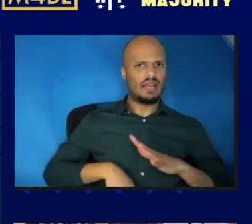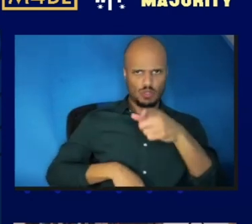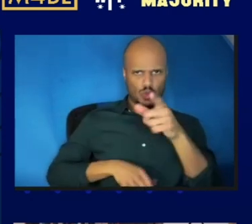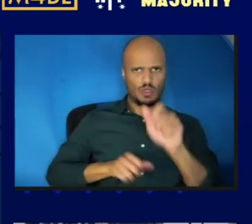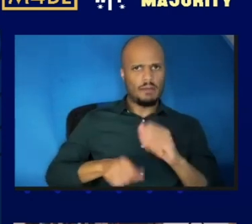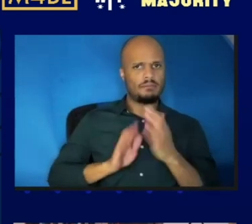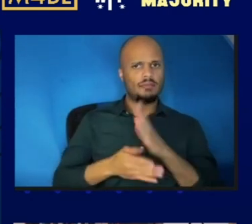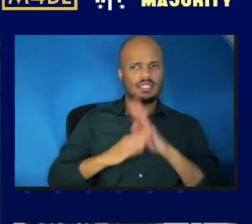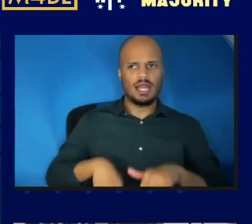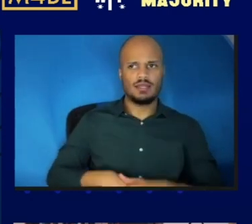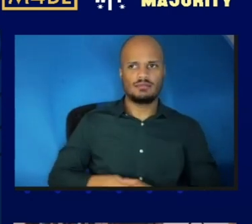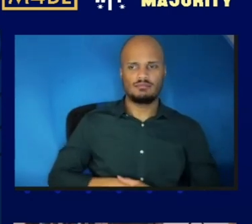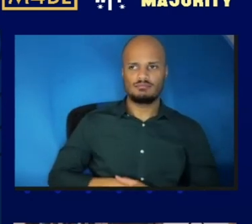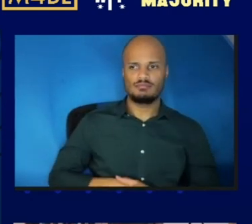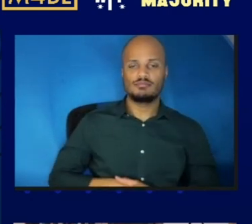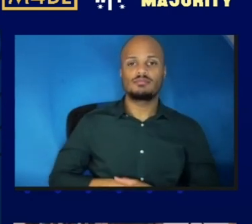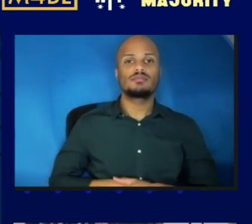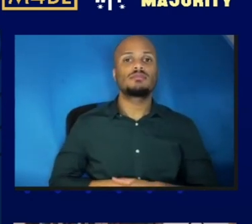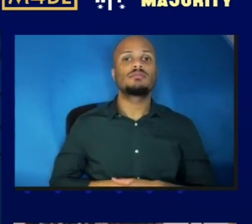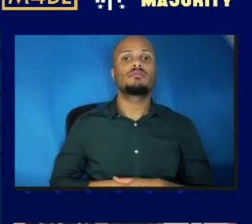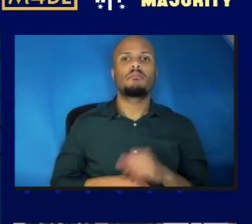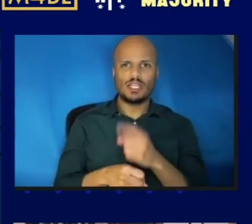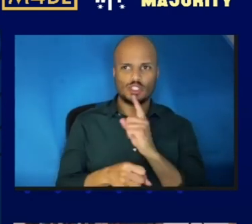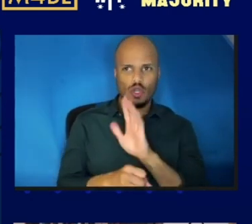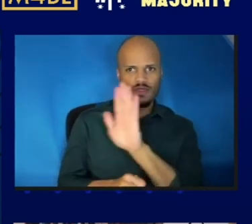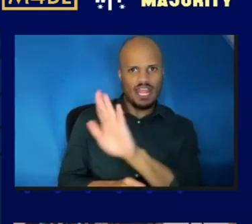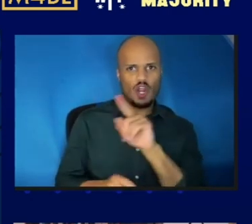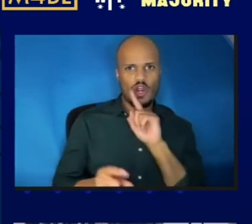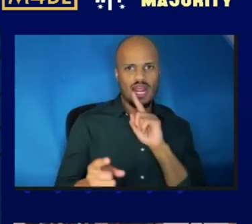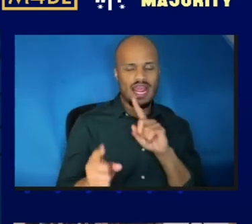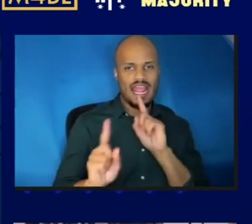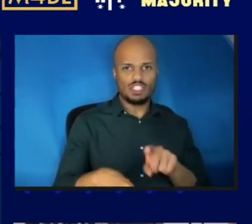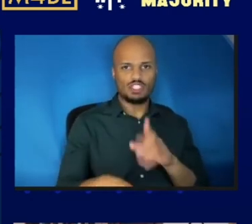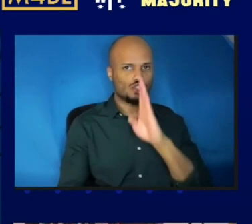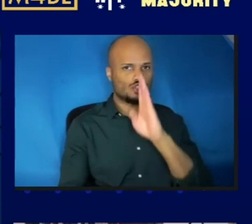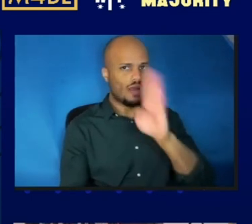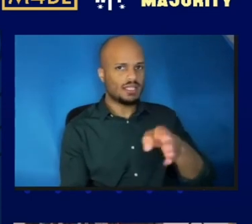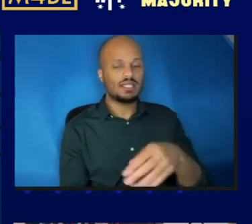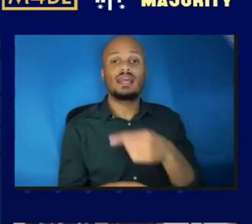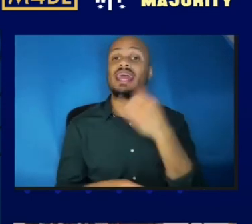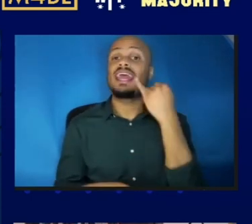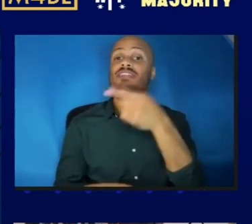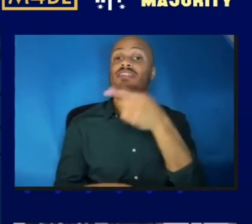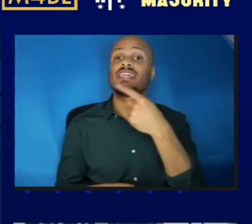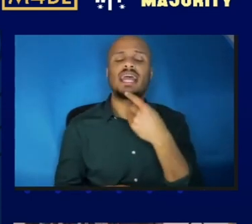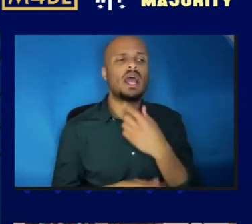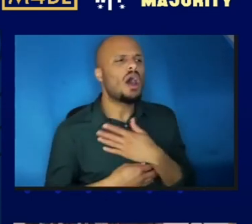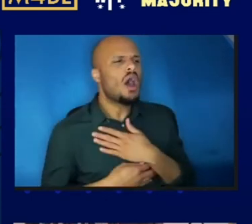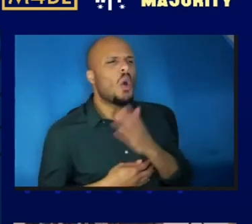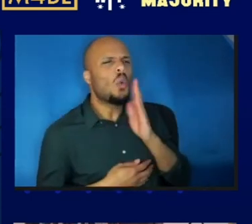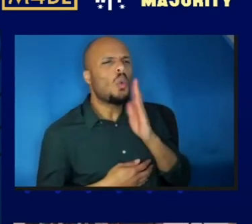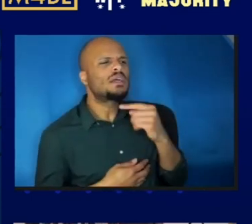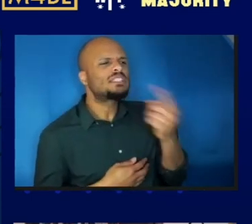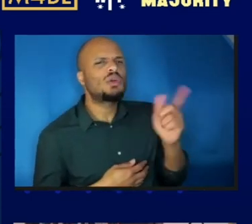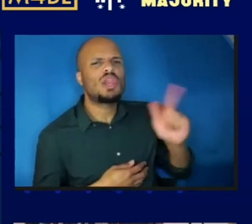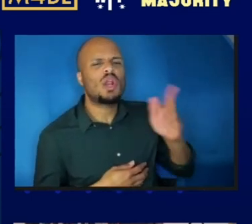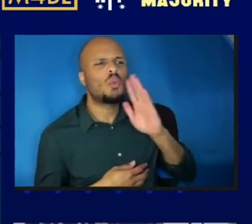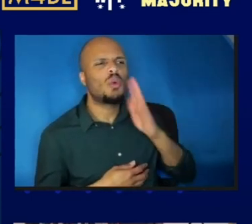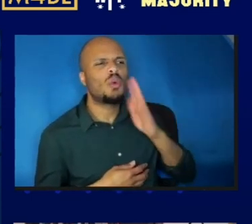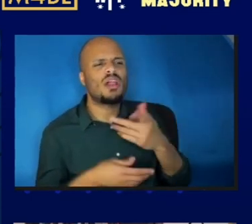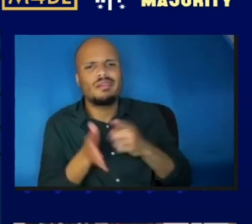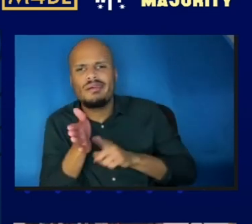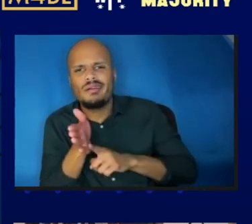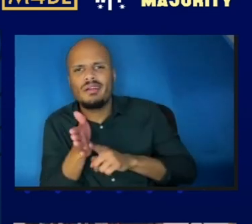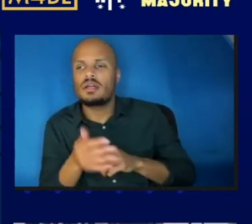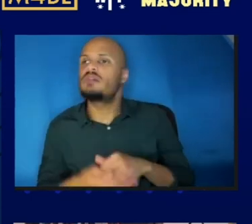you. Get a direct answer to your ask. And if they say, well, we'll get back to you, we'll look into this, ask them